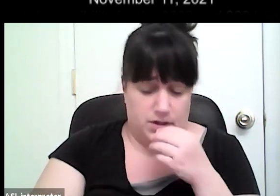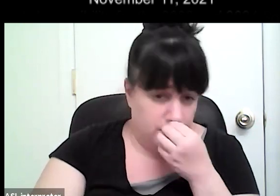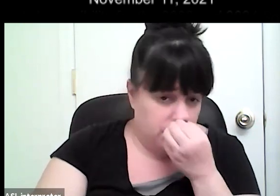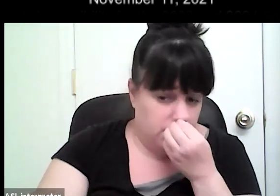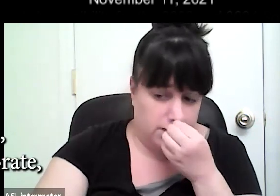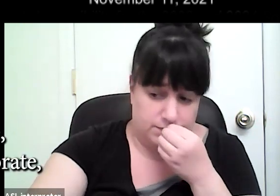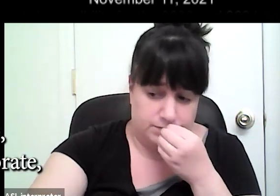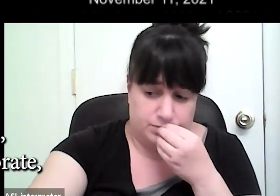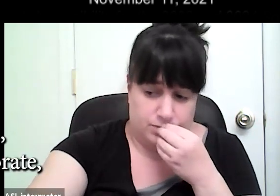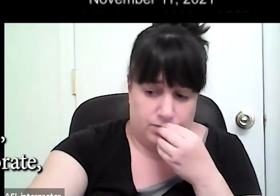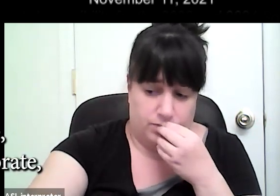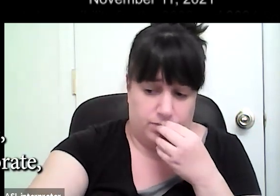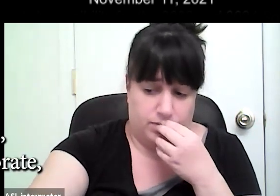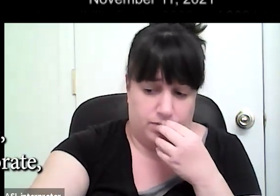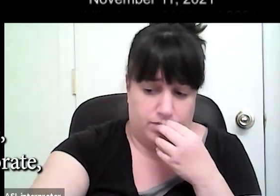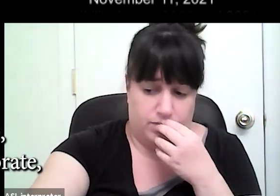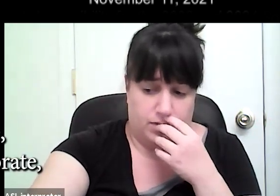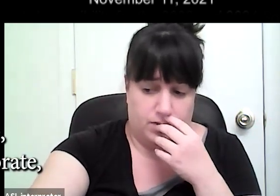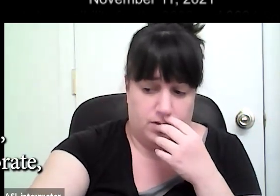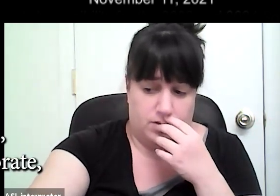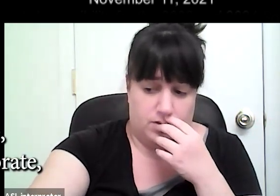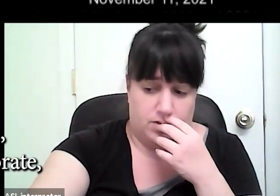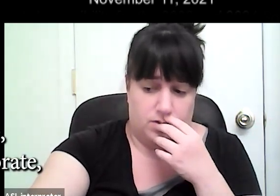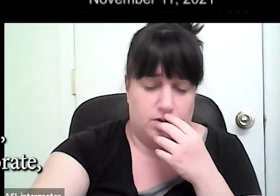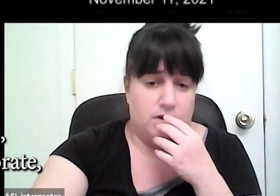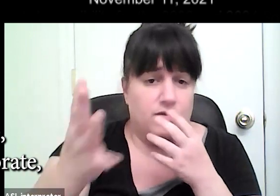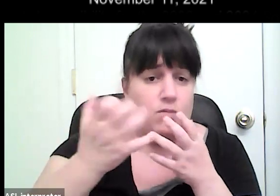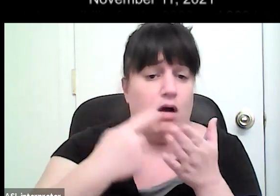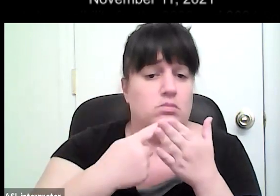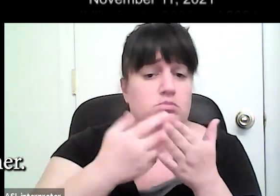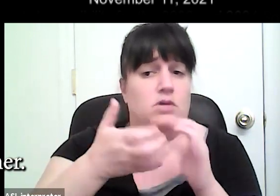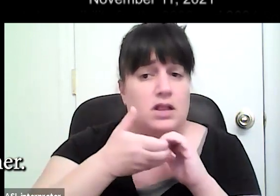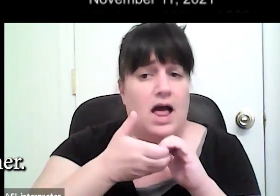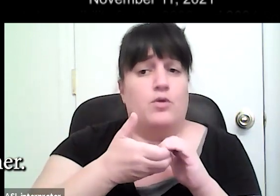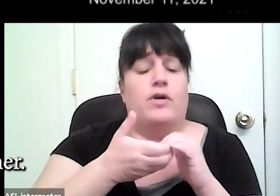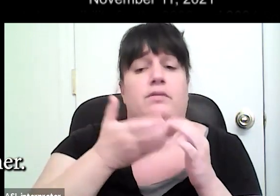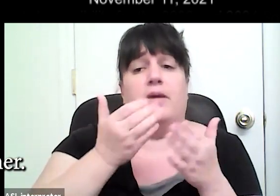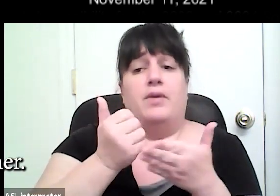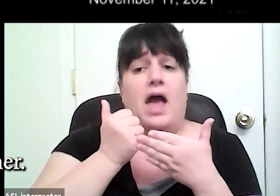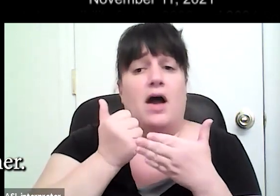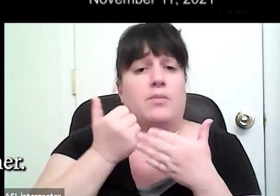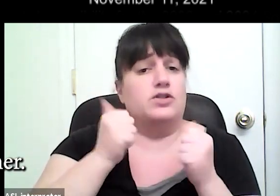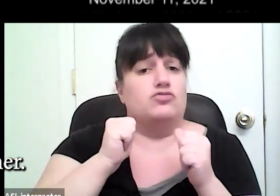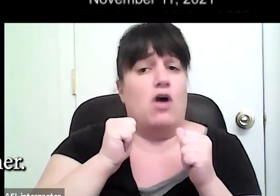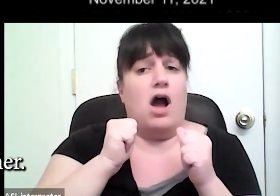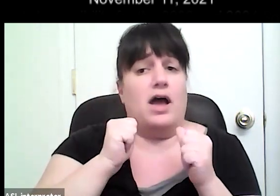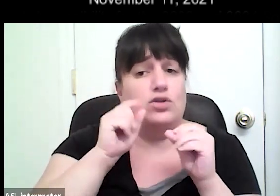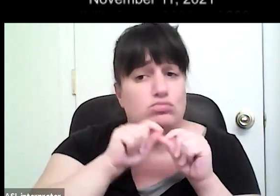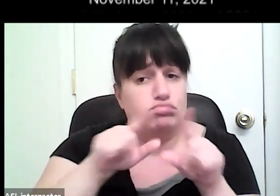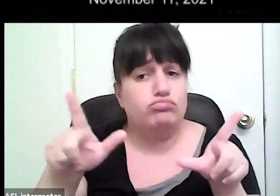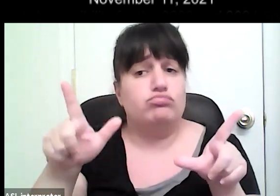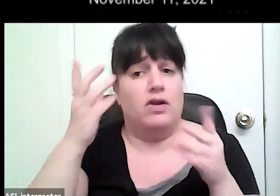Lastly, if you would like to get in touch with me, have some discussion, maybe collaborate, maybe help me try to diffuse this information